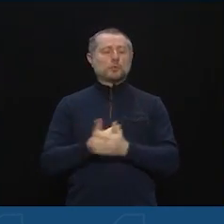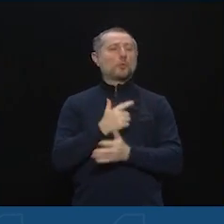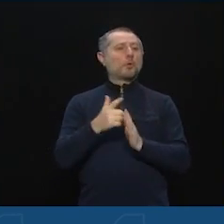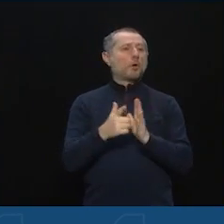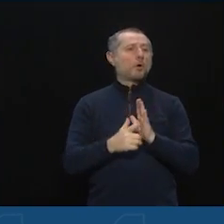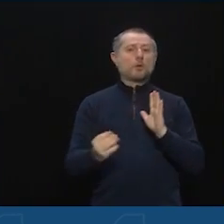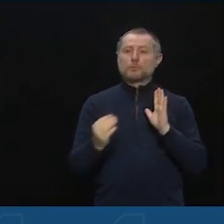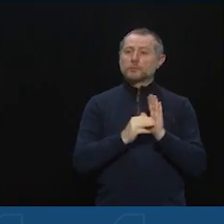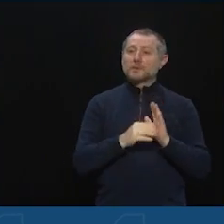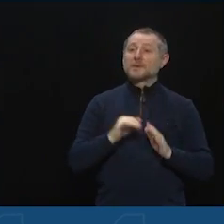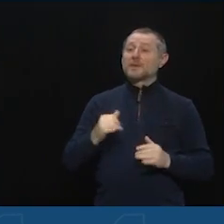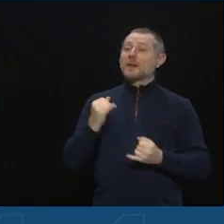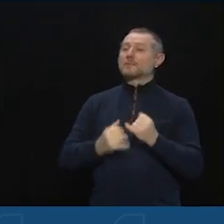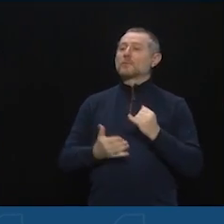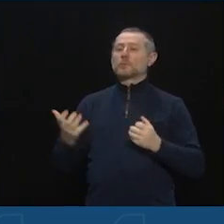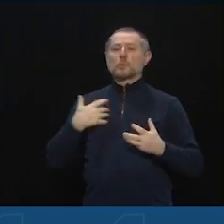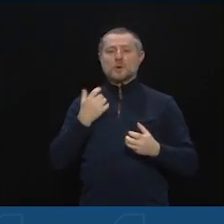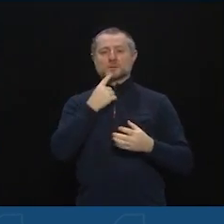say about that is that